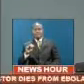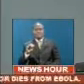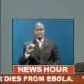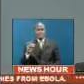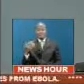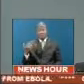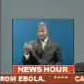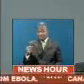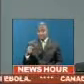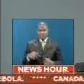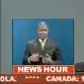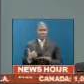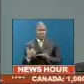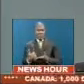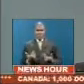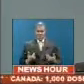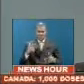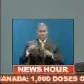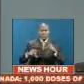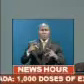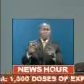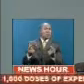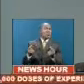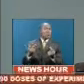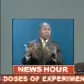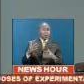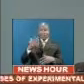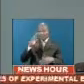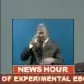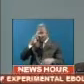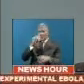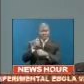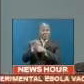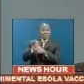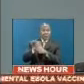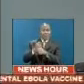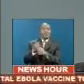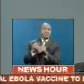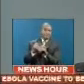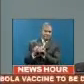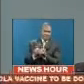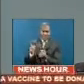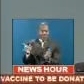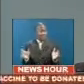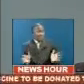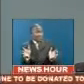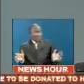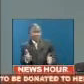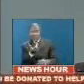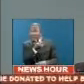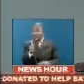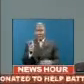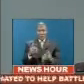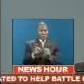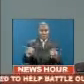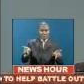with workable business ideas and plans to achieve their full potential. President John Mahama urged the youth to take advantage of any